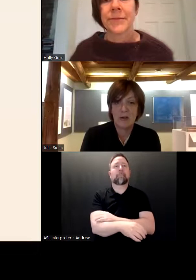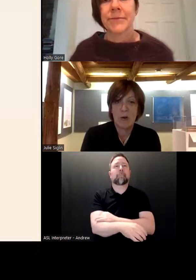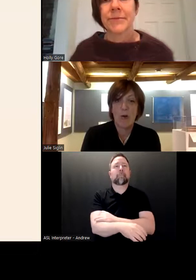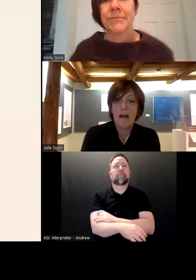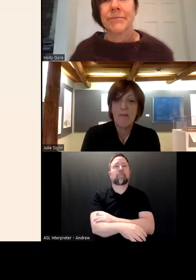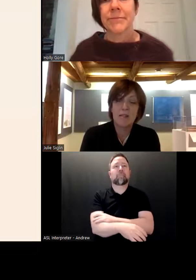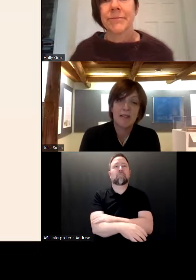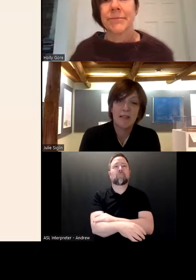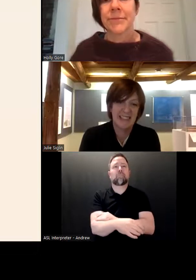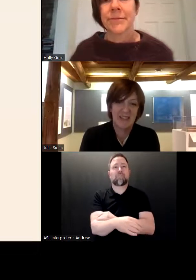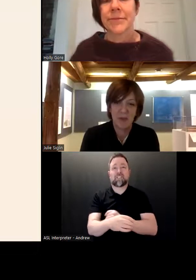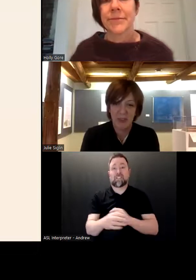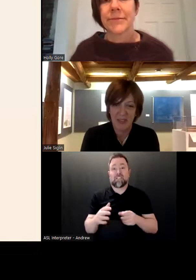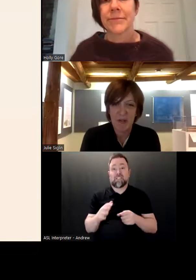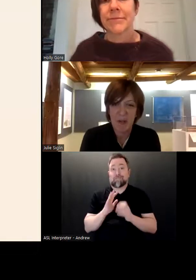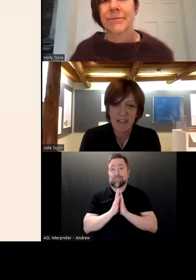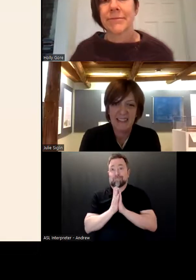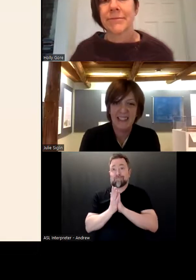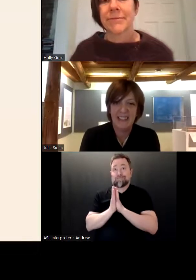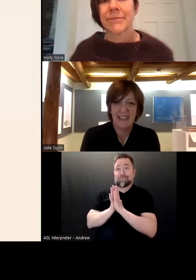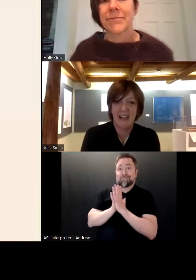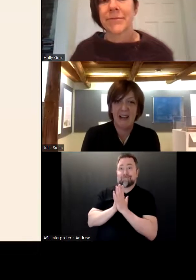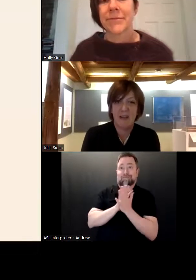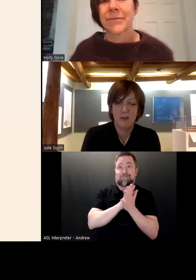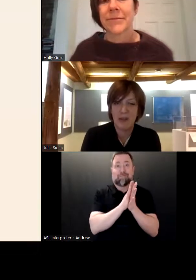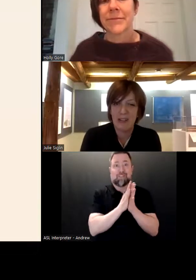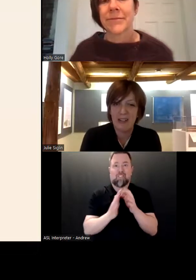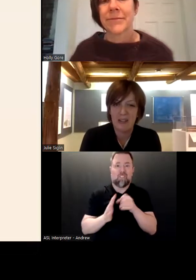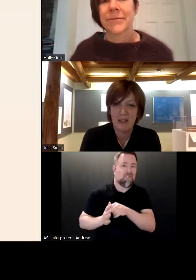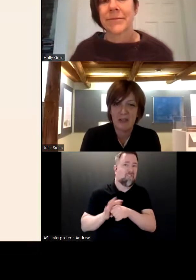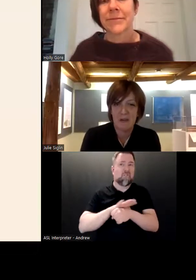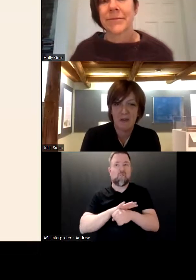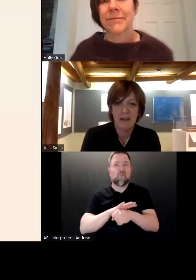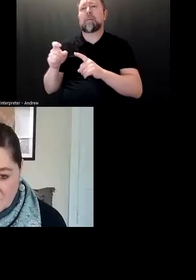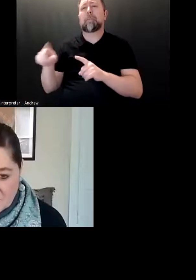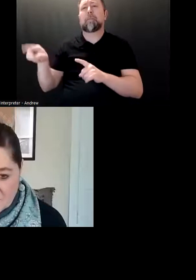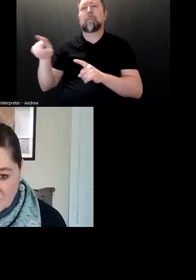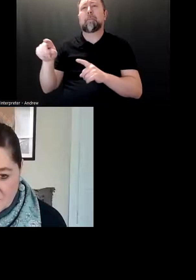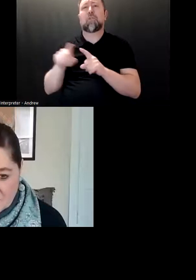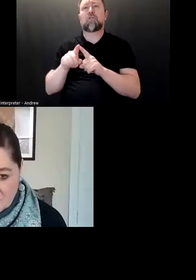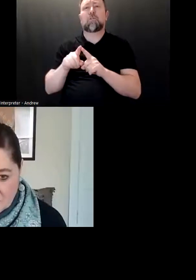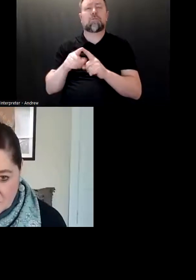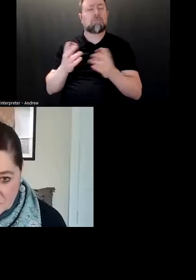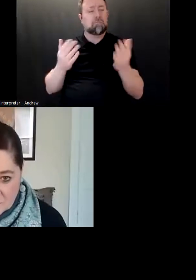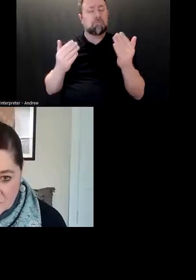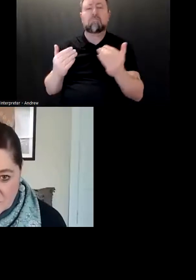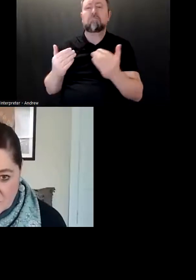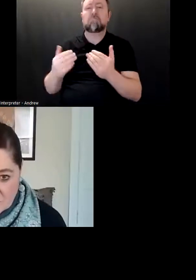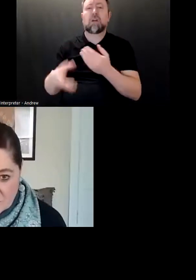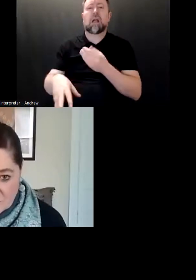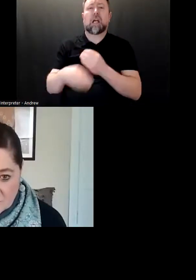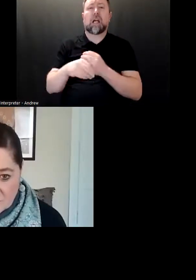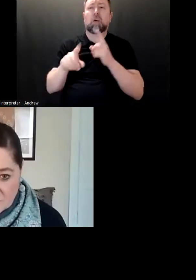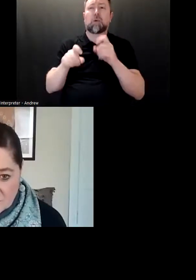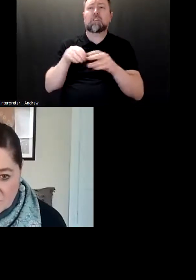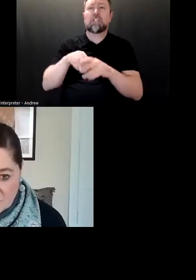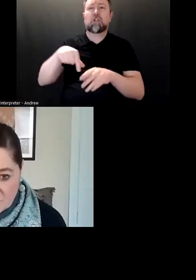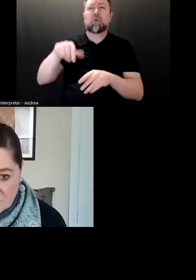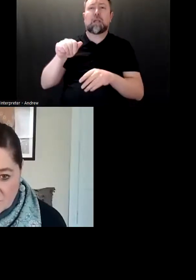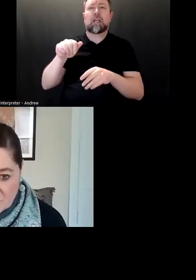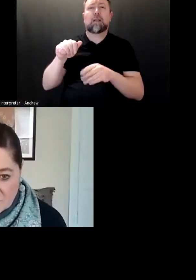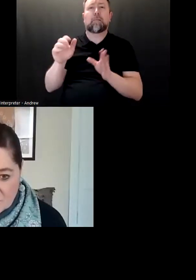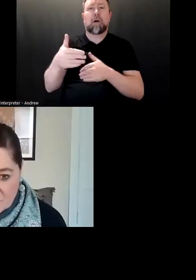had a specific number of jobs that he would do. And one of them was carrying the hod, which is depicted here. And then